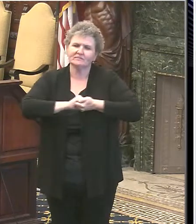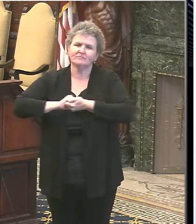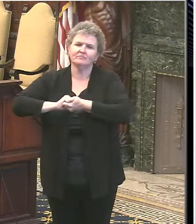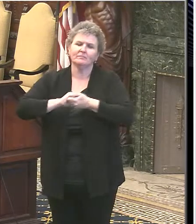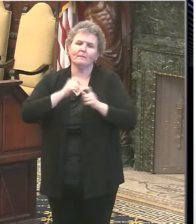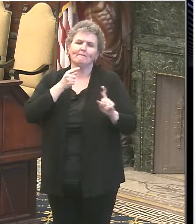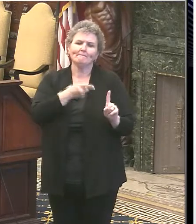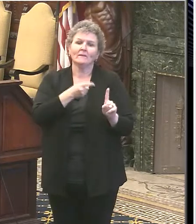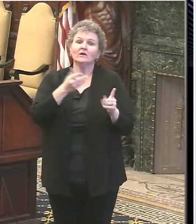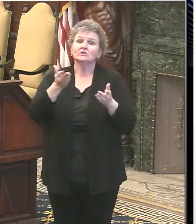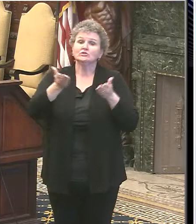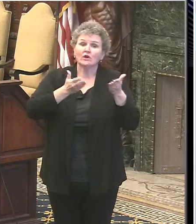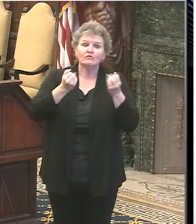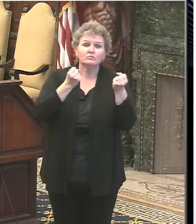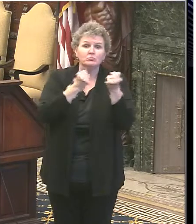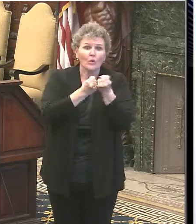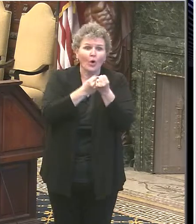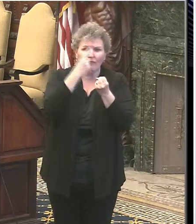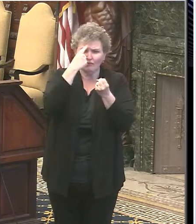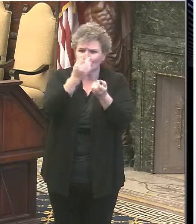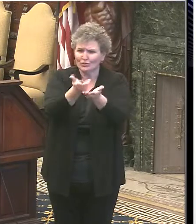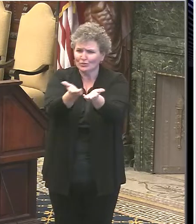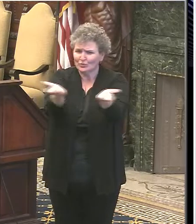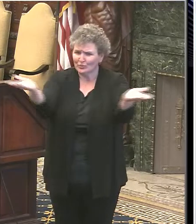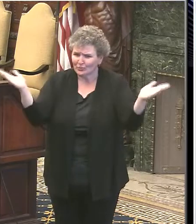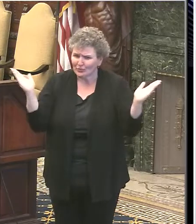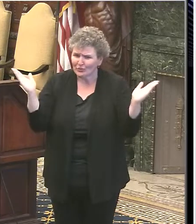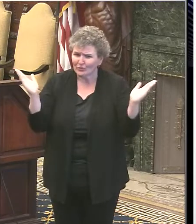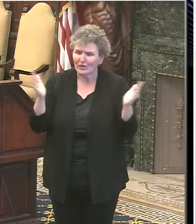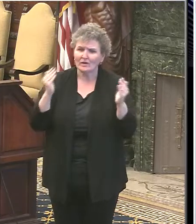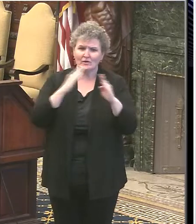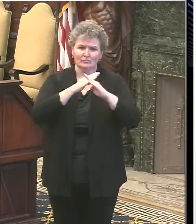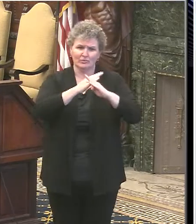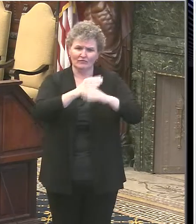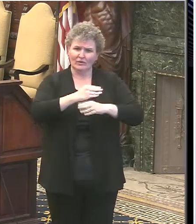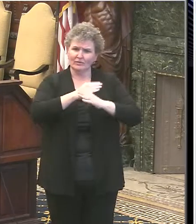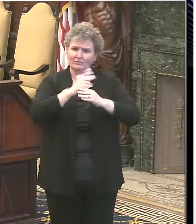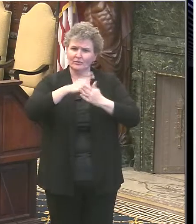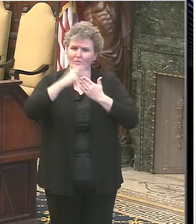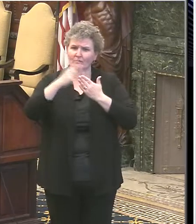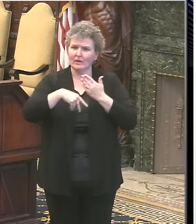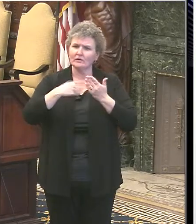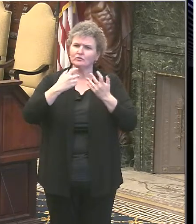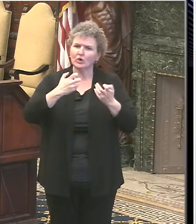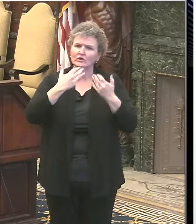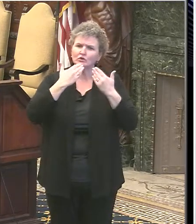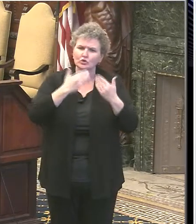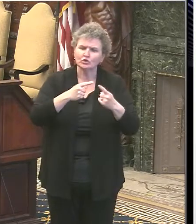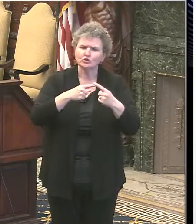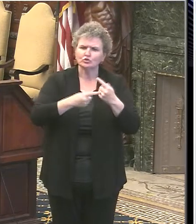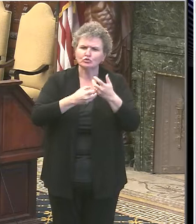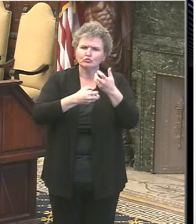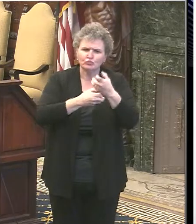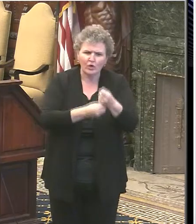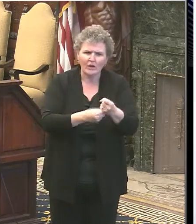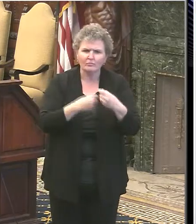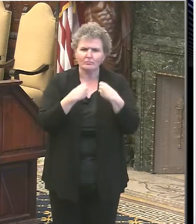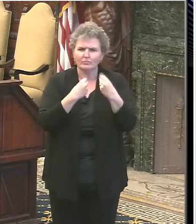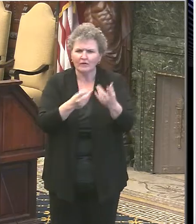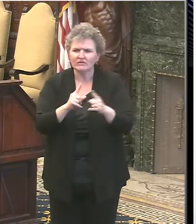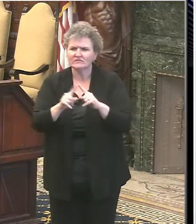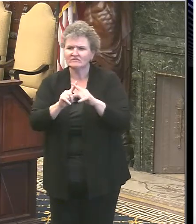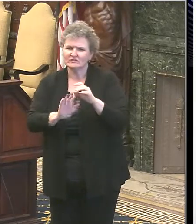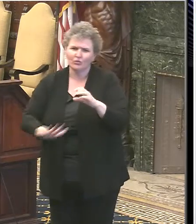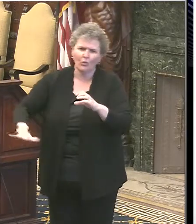support are here for you. The Diabetes Prevention Program is being offered by trusted community providers throughout the Philadelphia area.